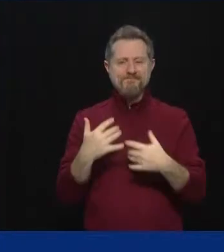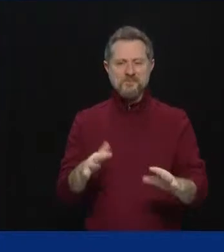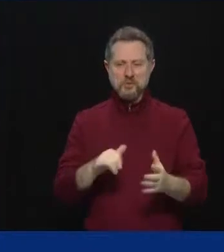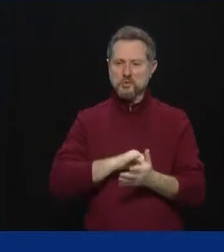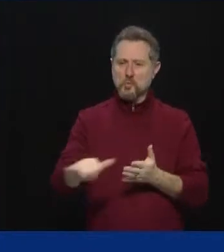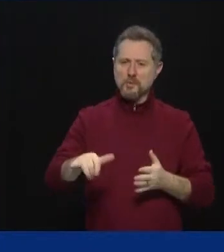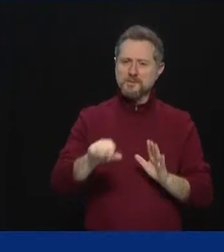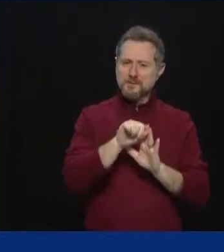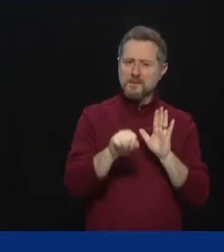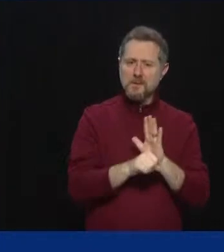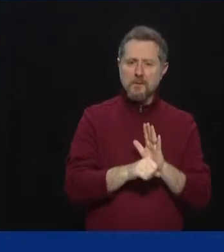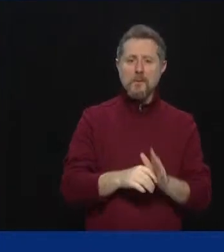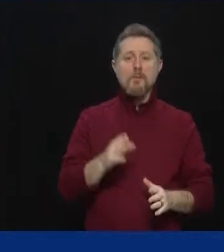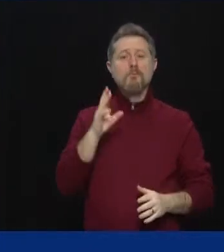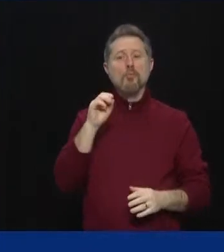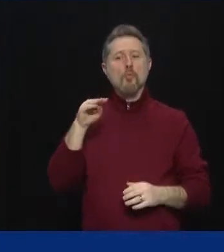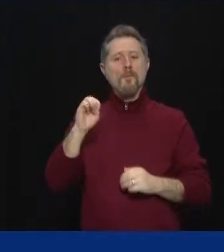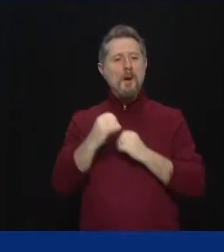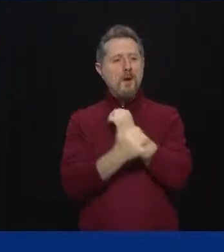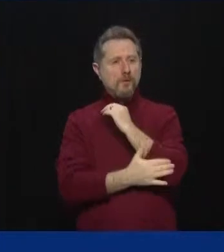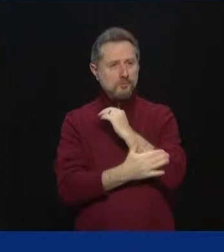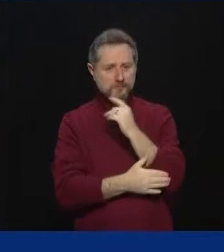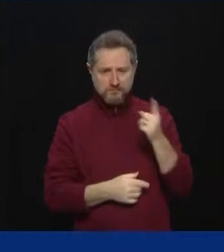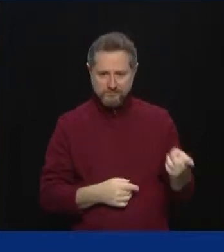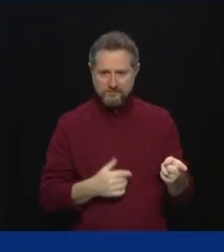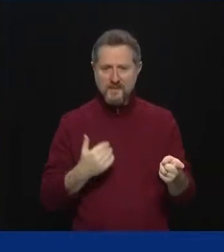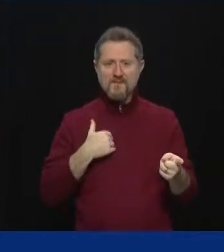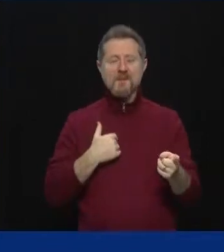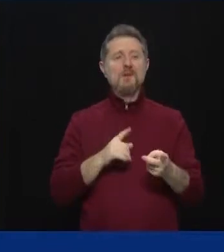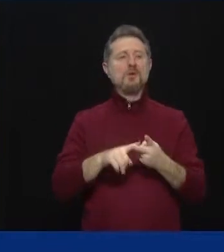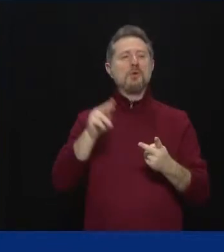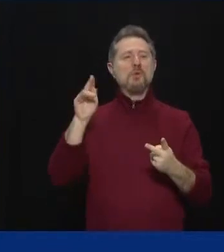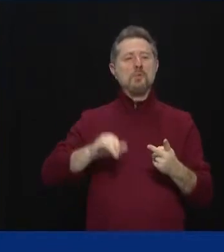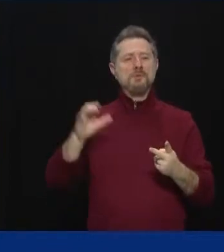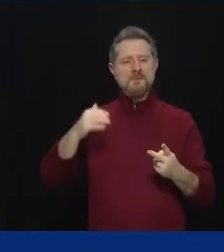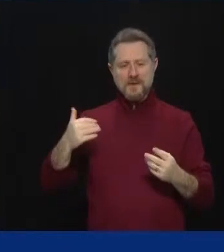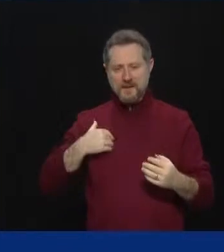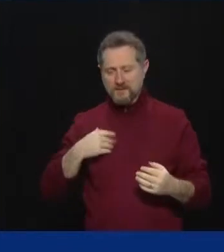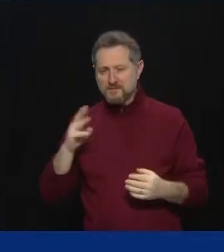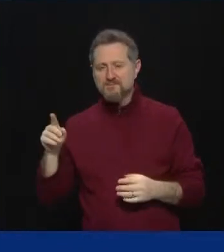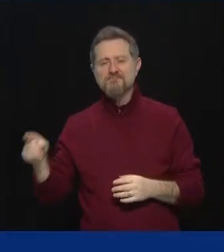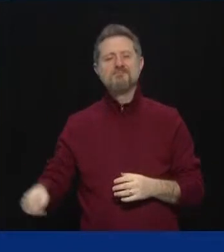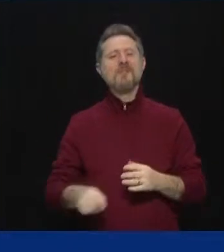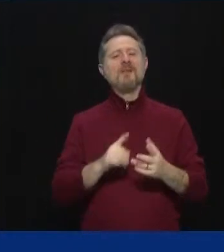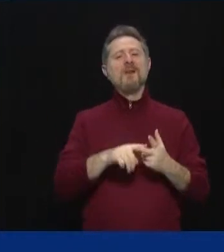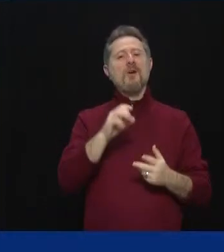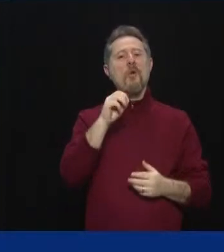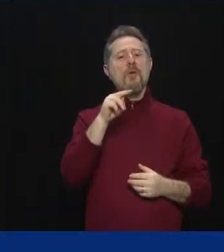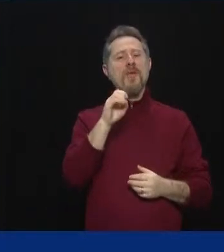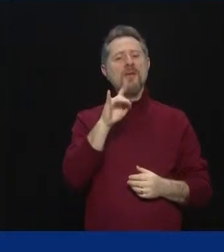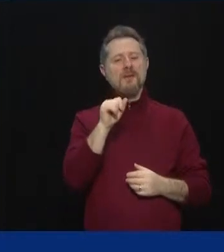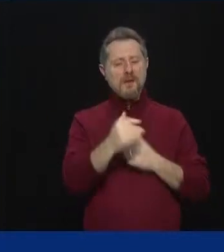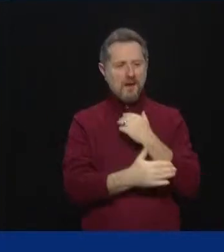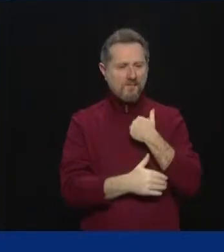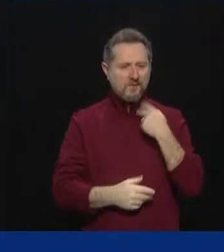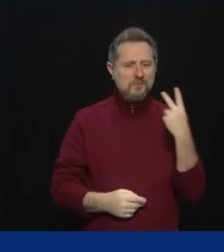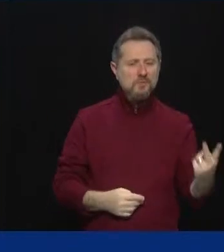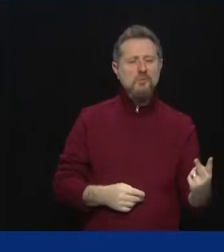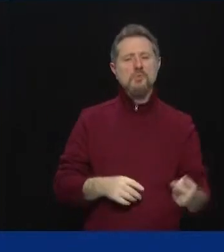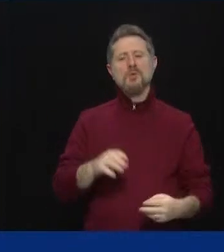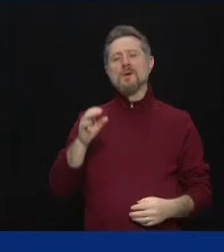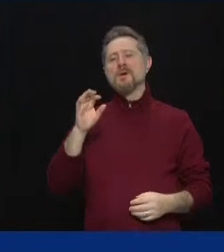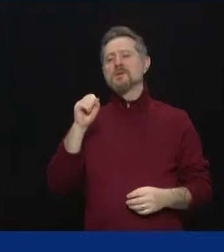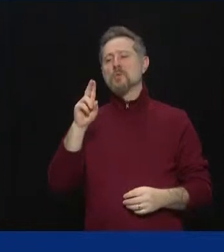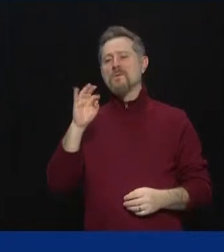executive recently about that situation. New York City has 13, Oneida has 2, Suffolk has 3, and Westchester has